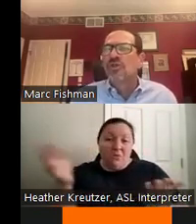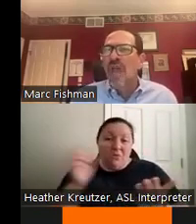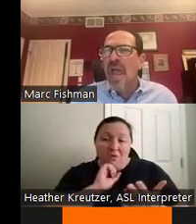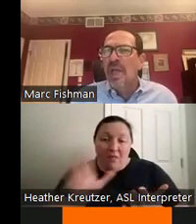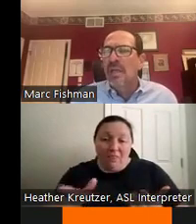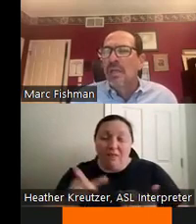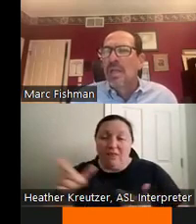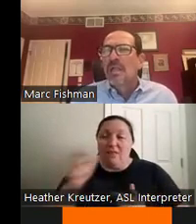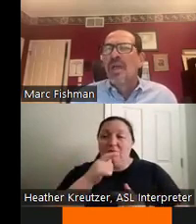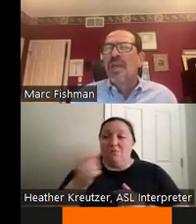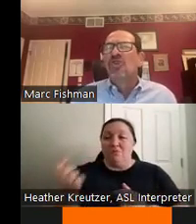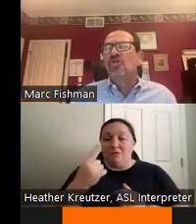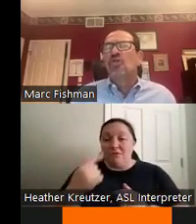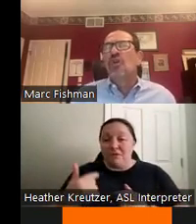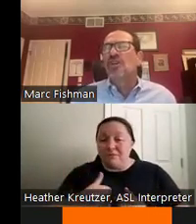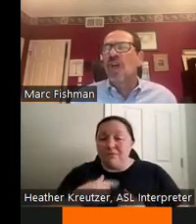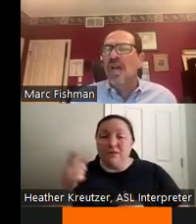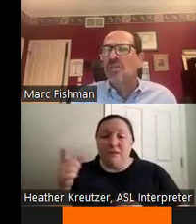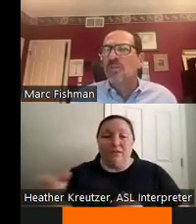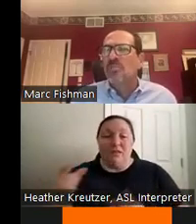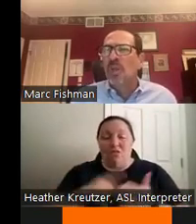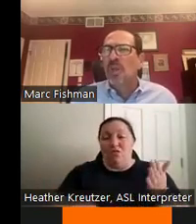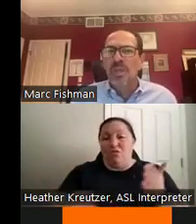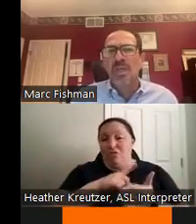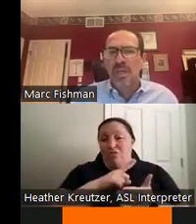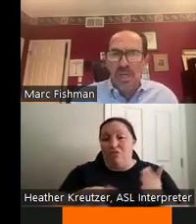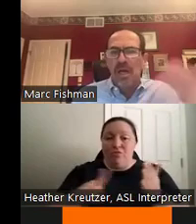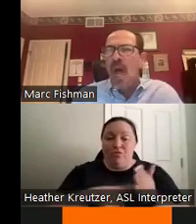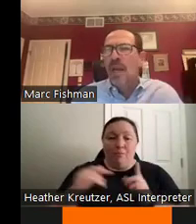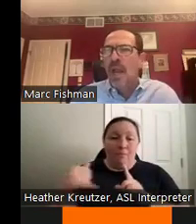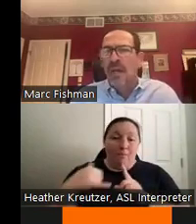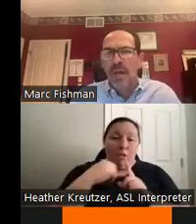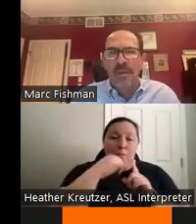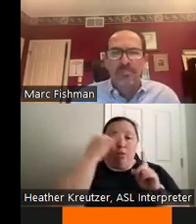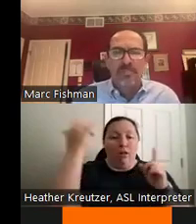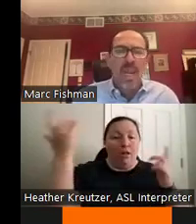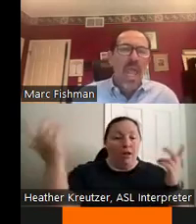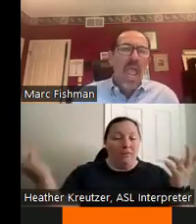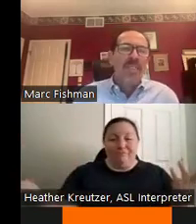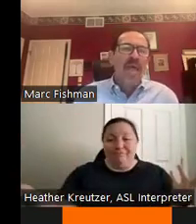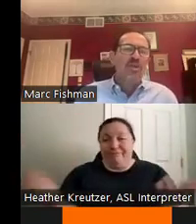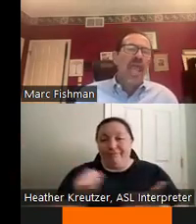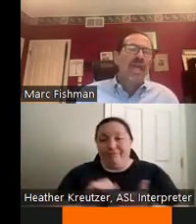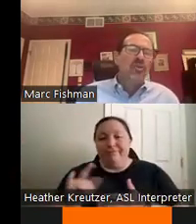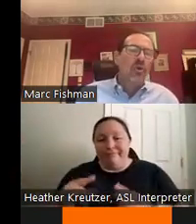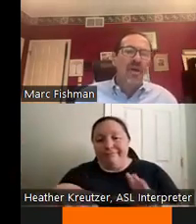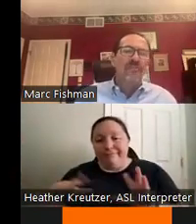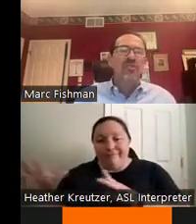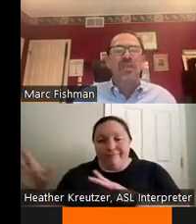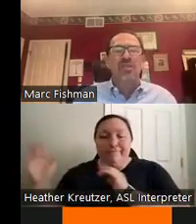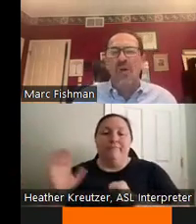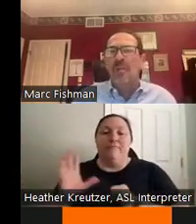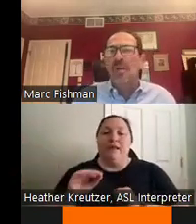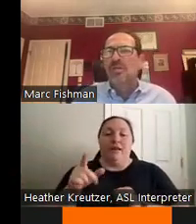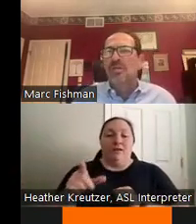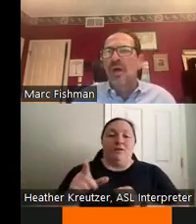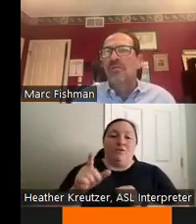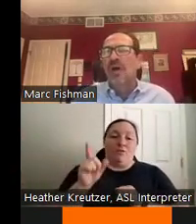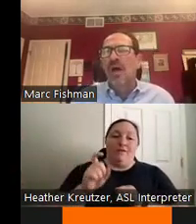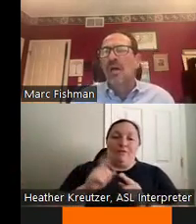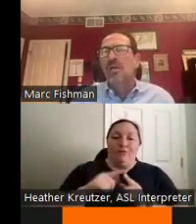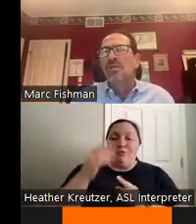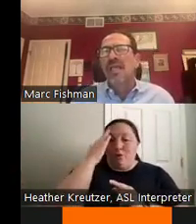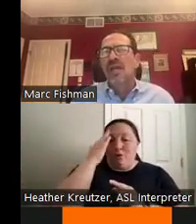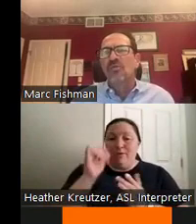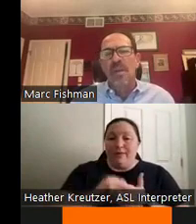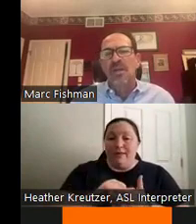don't understand. They just criticize and bully me, and on and on and on. And then you can't overemphasize the prominence